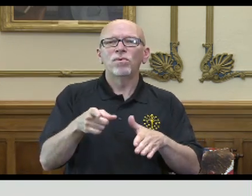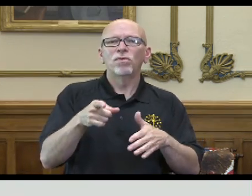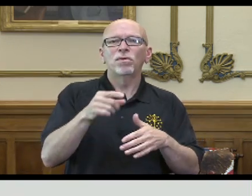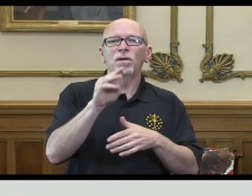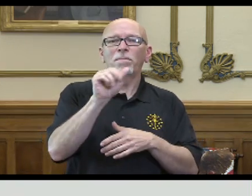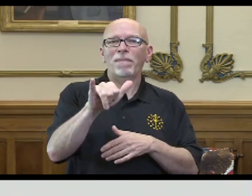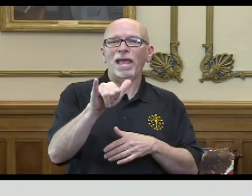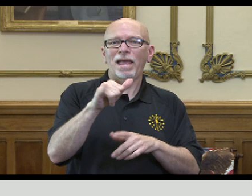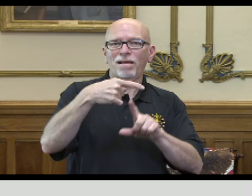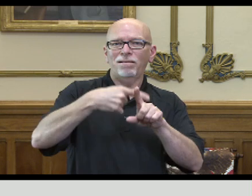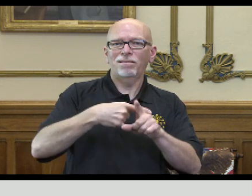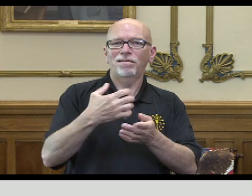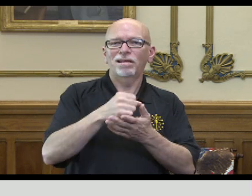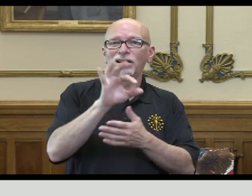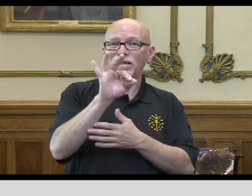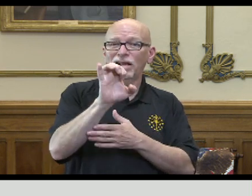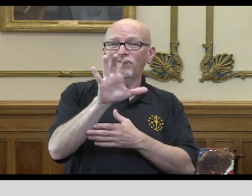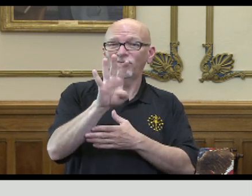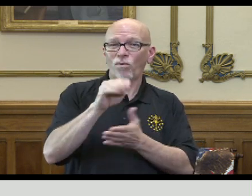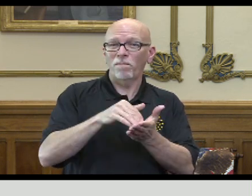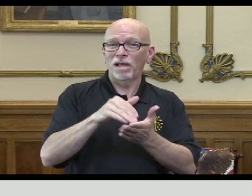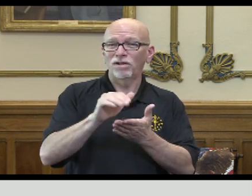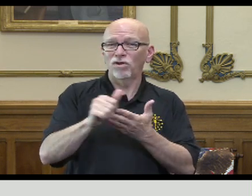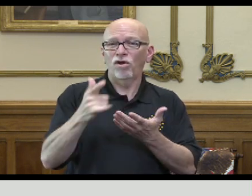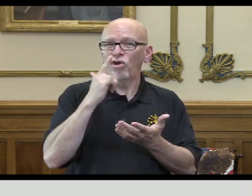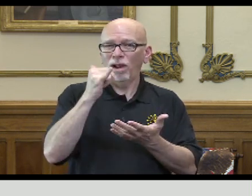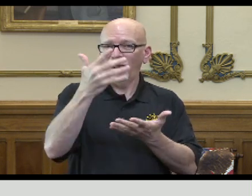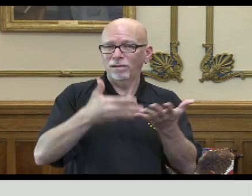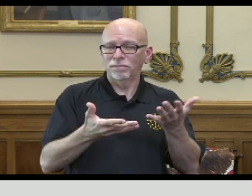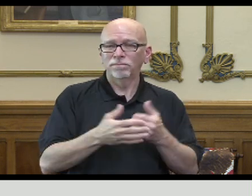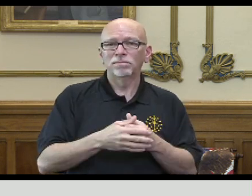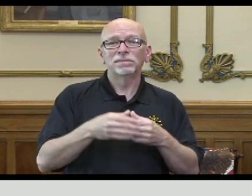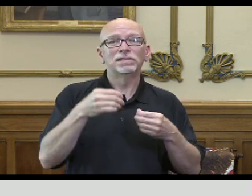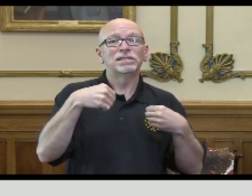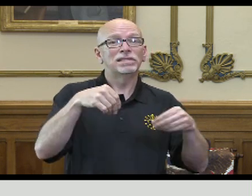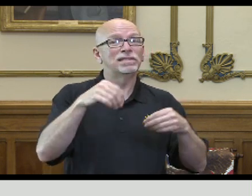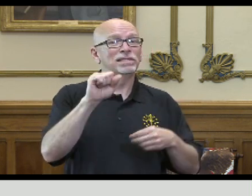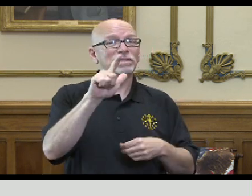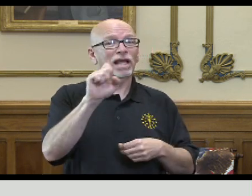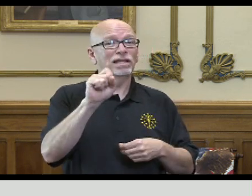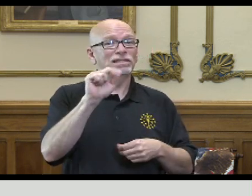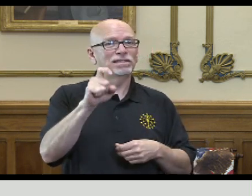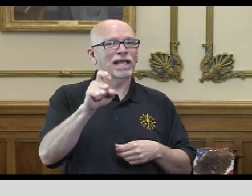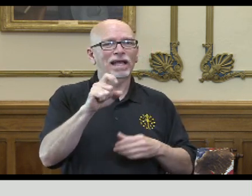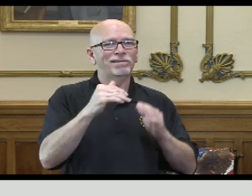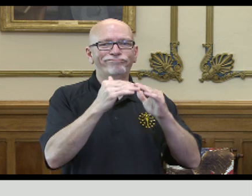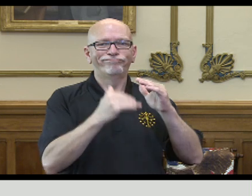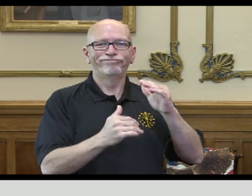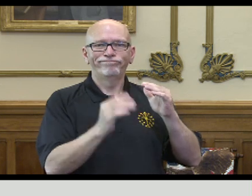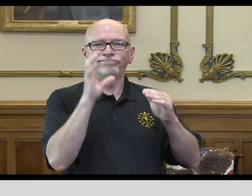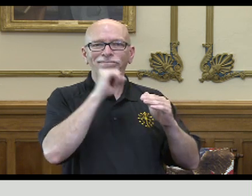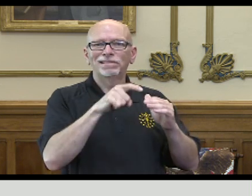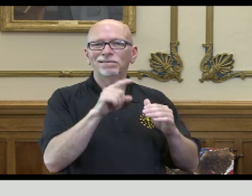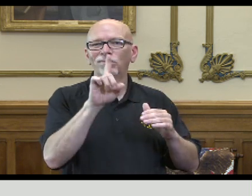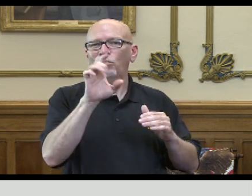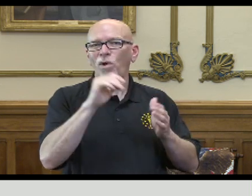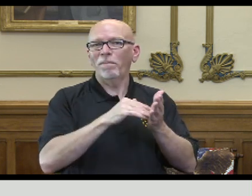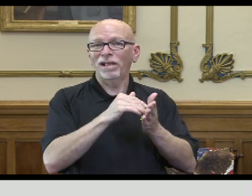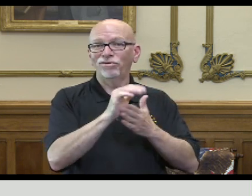May collections of the $954 million. Sales tax missed its revenue estimate by about $100